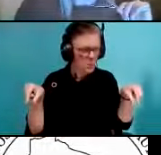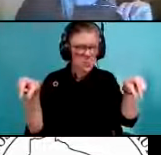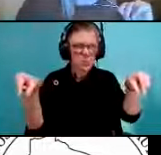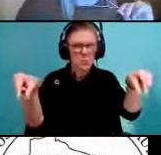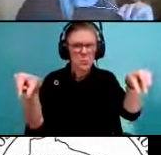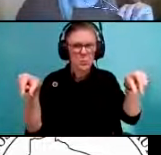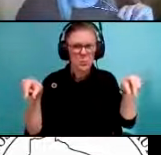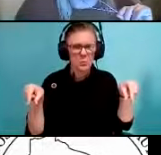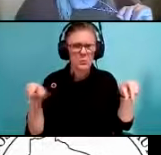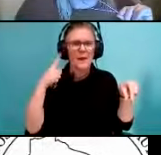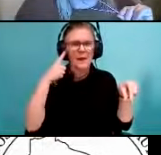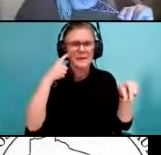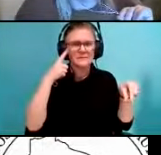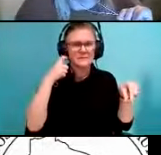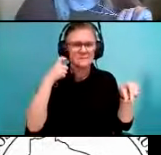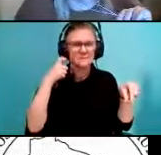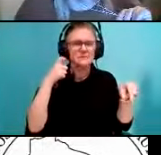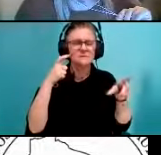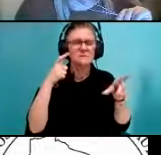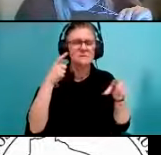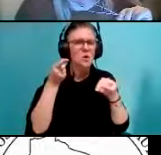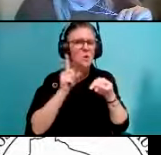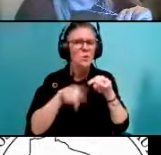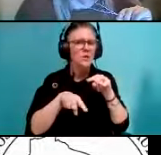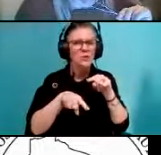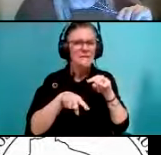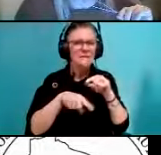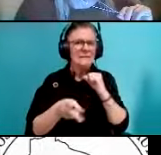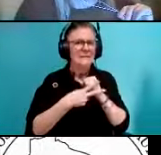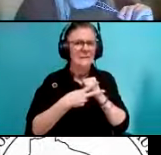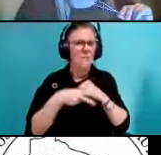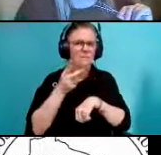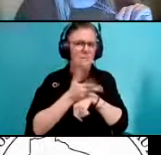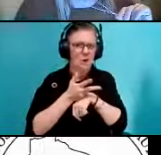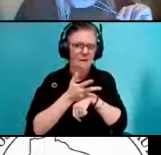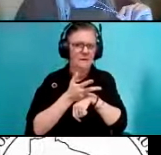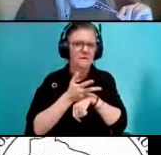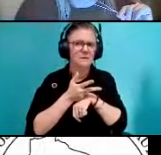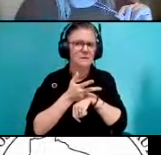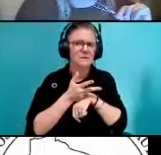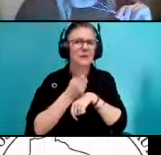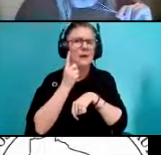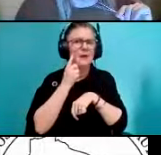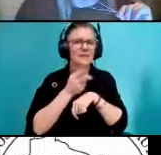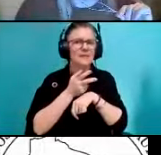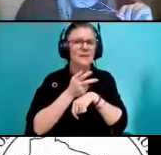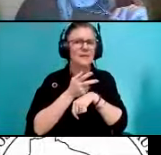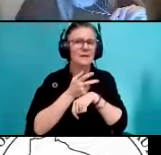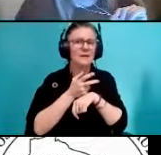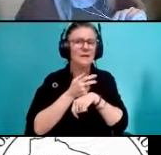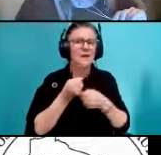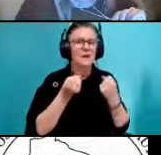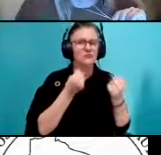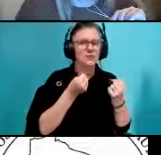we likely would not be able to retain parking. So we'd actually kind of be looking at converting a drive lane and